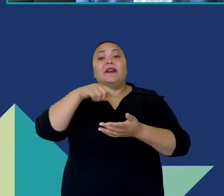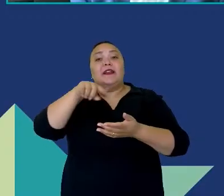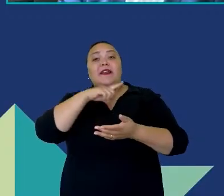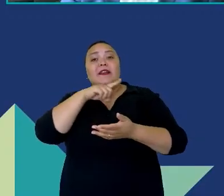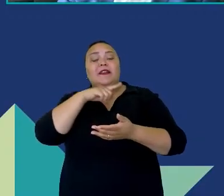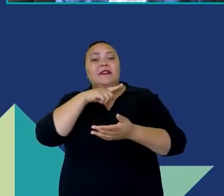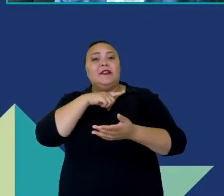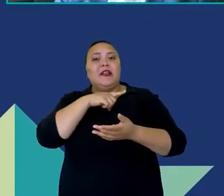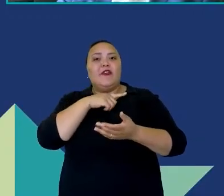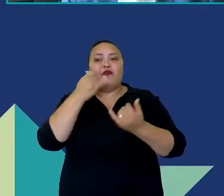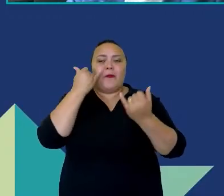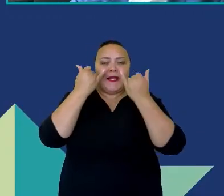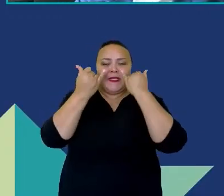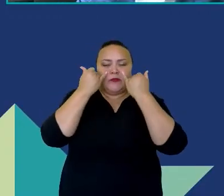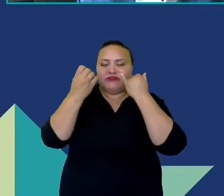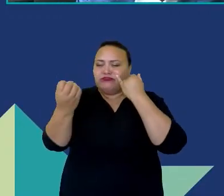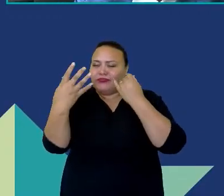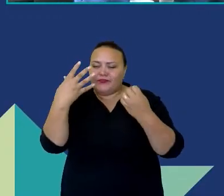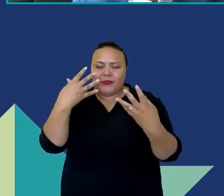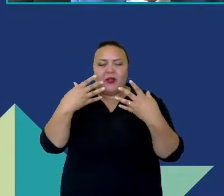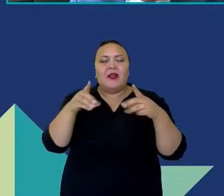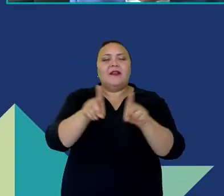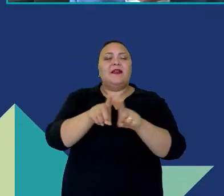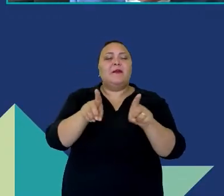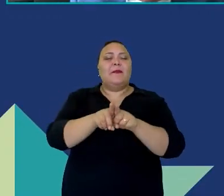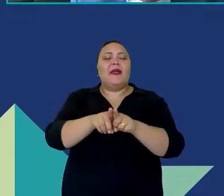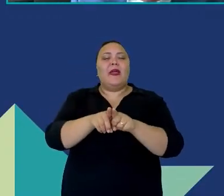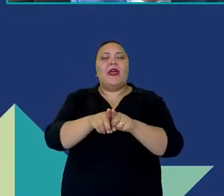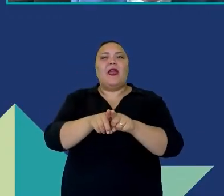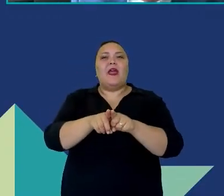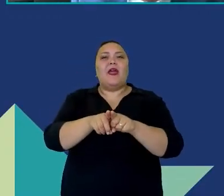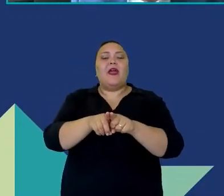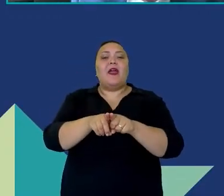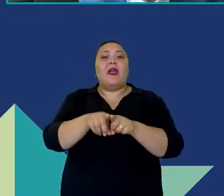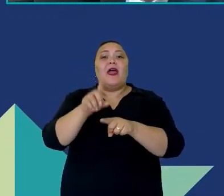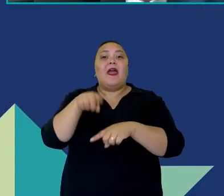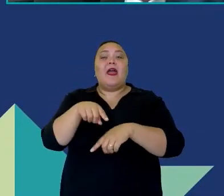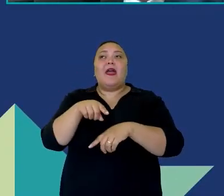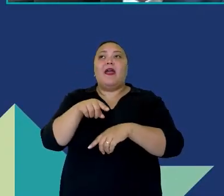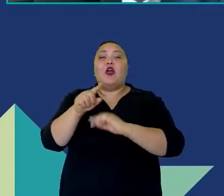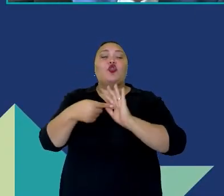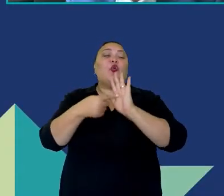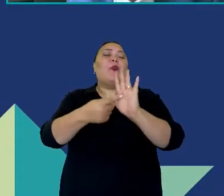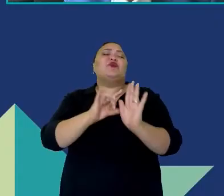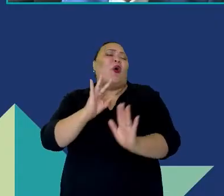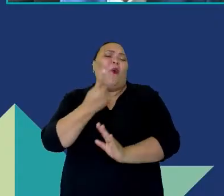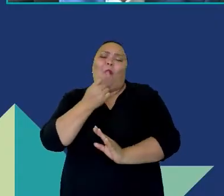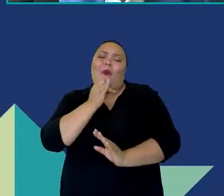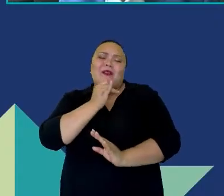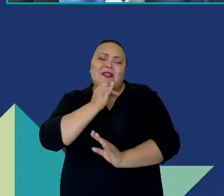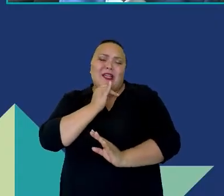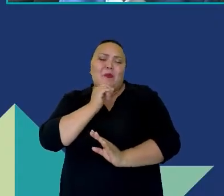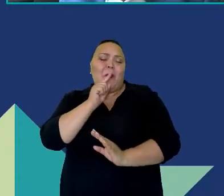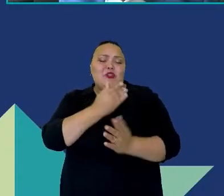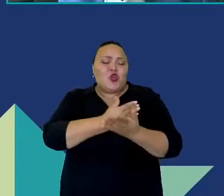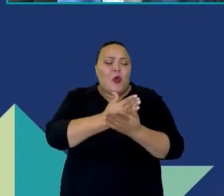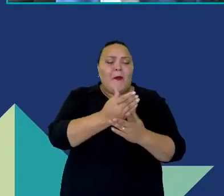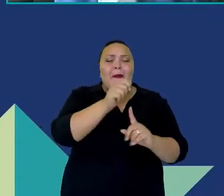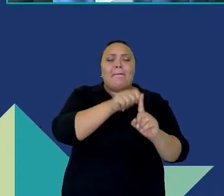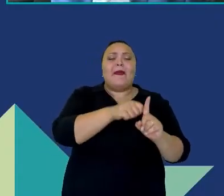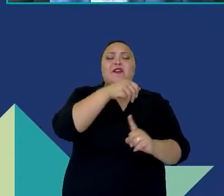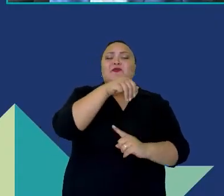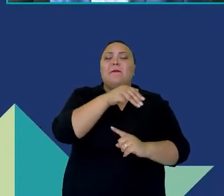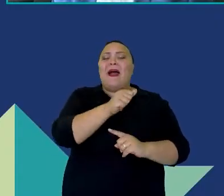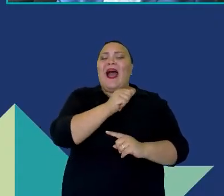giving you an example here, but this is from basically starts in March 2021, and I think it